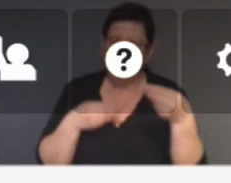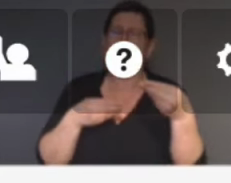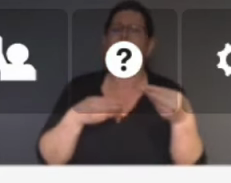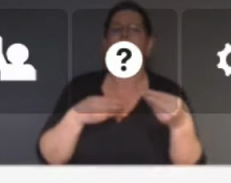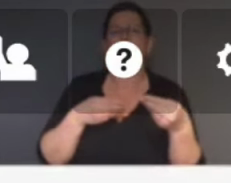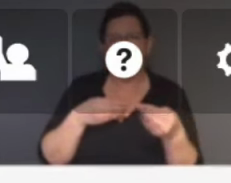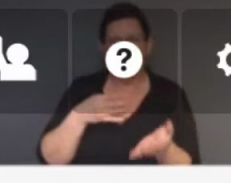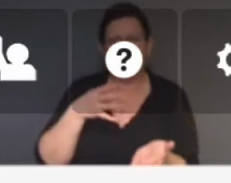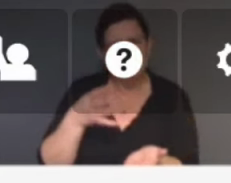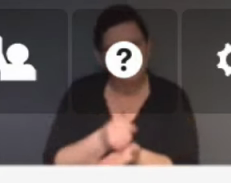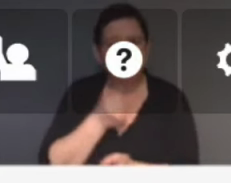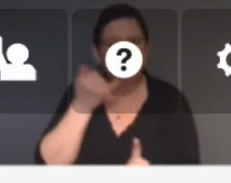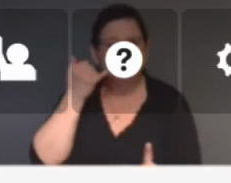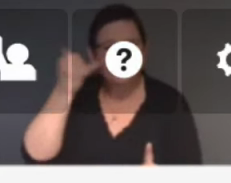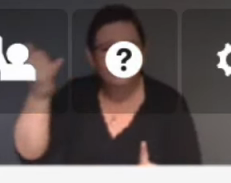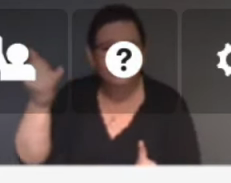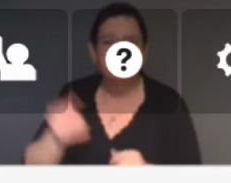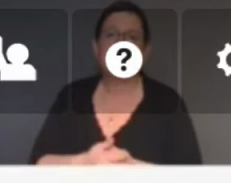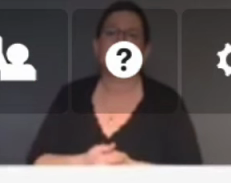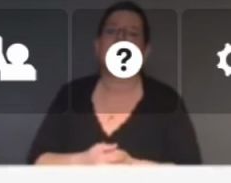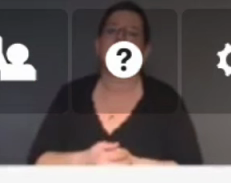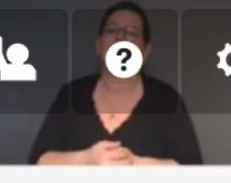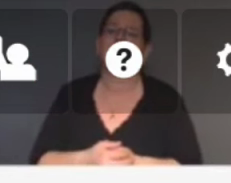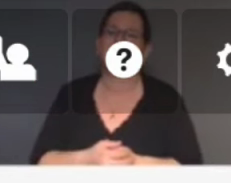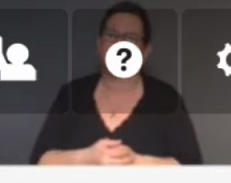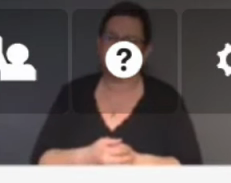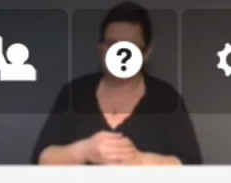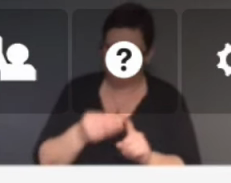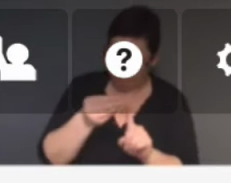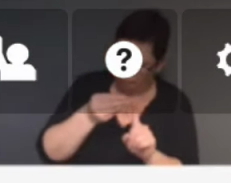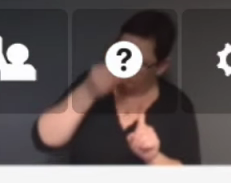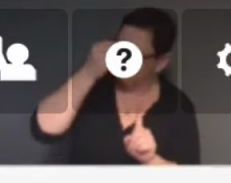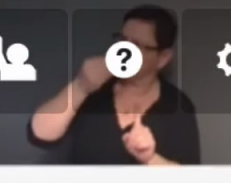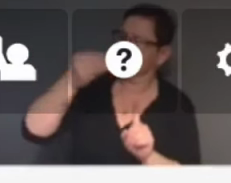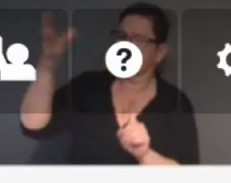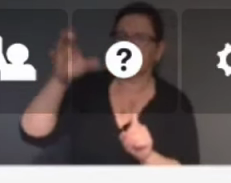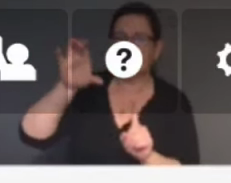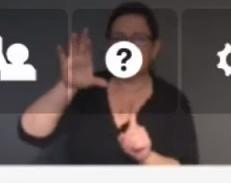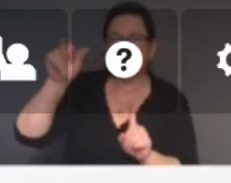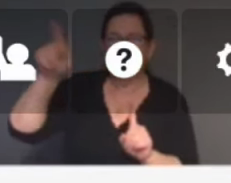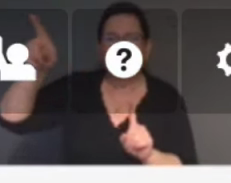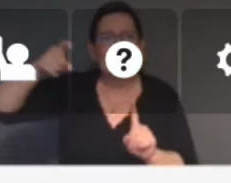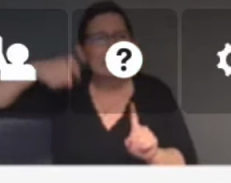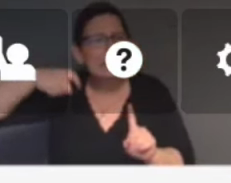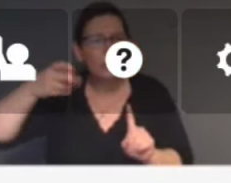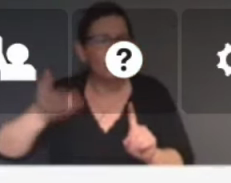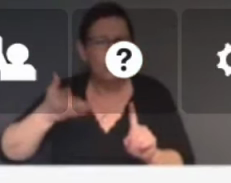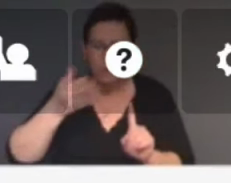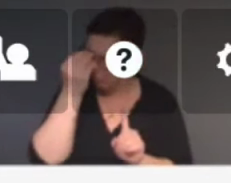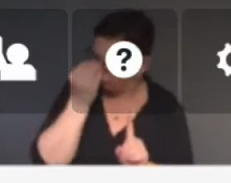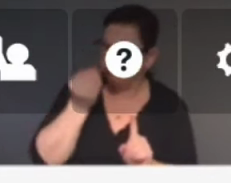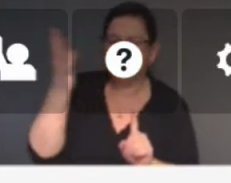Often, we will ask for documents to confirm that the CRA has the most up-to-date information for